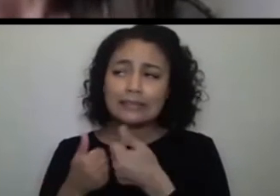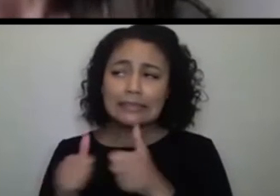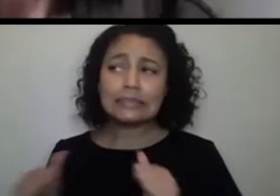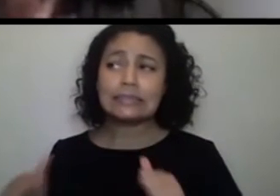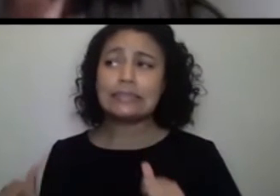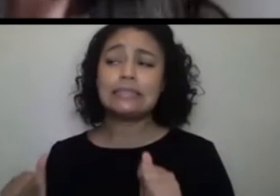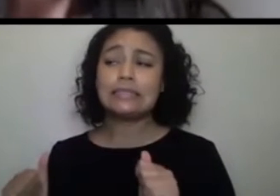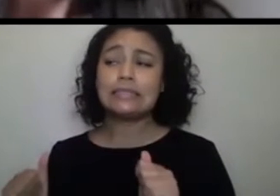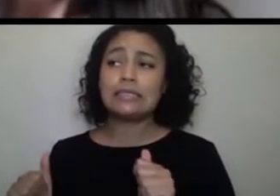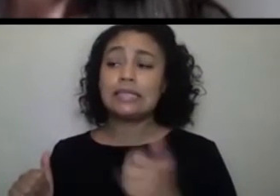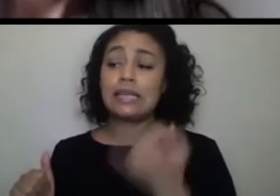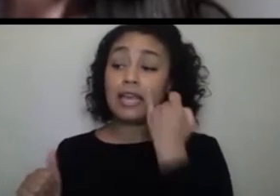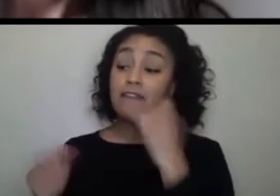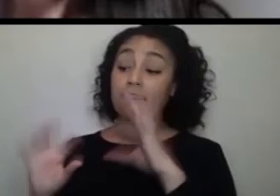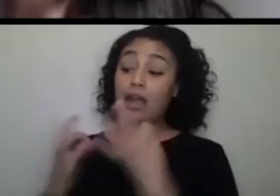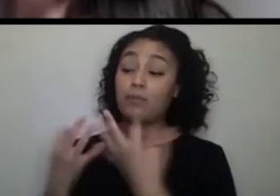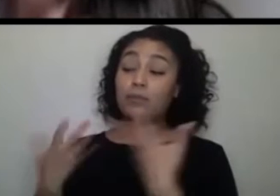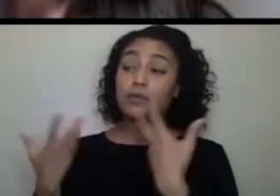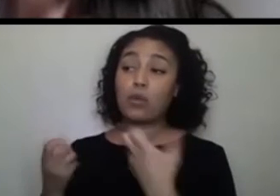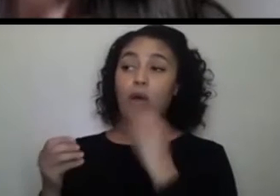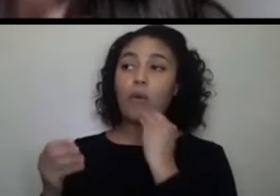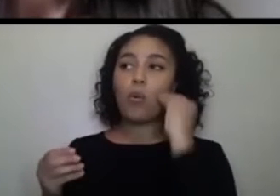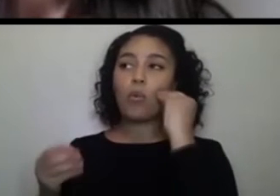at home?